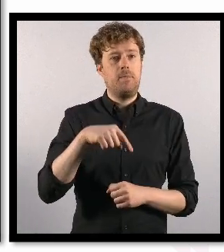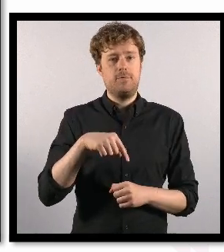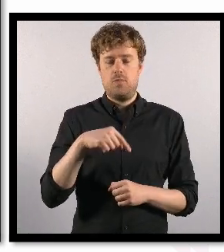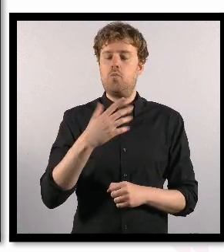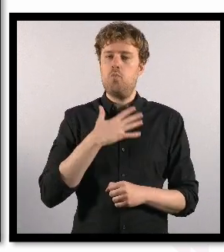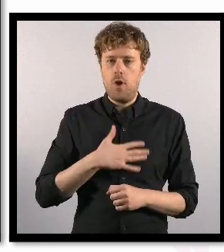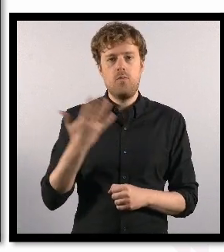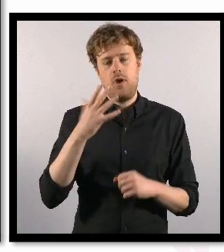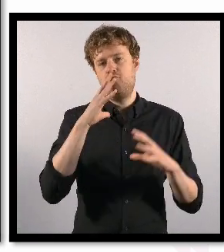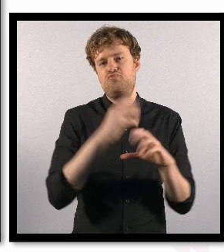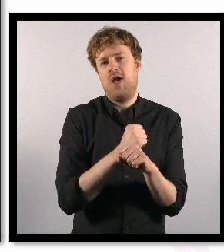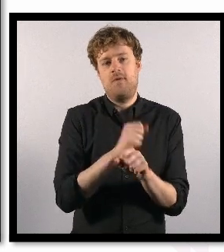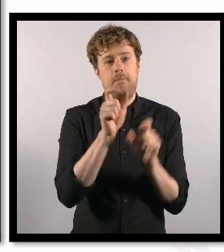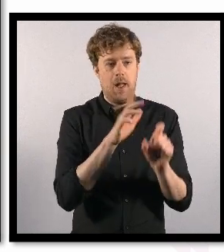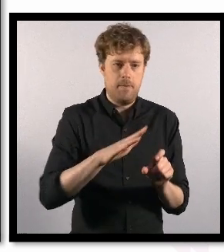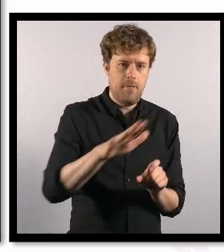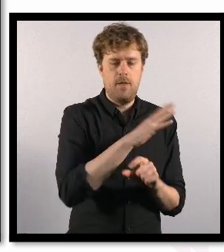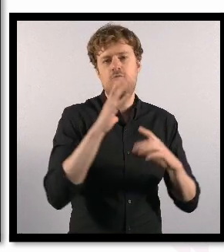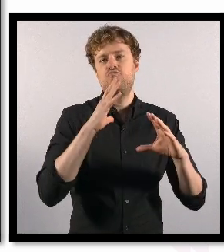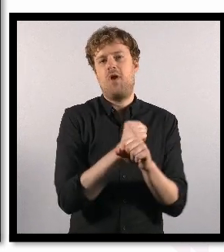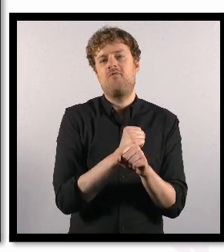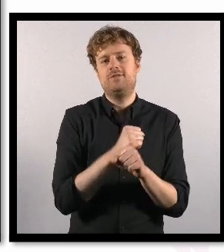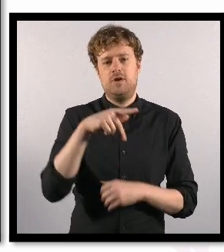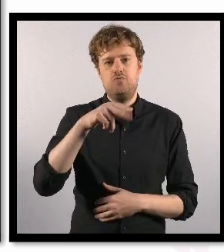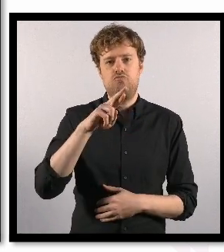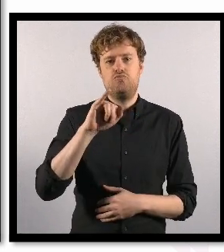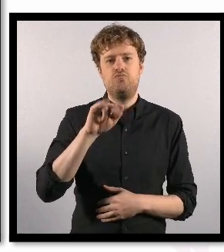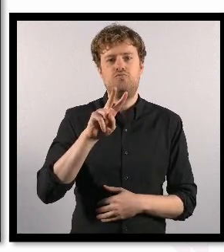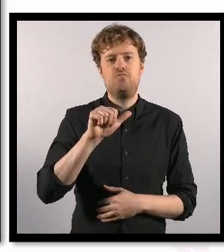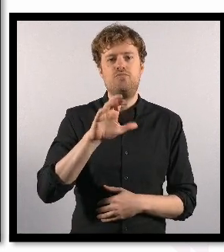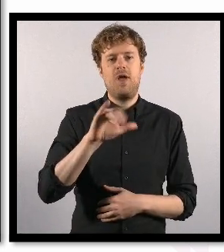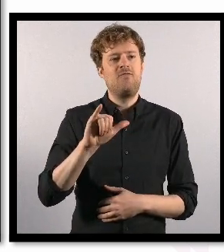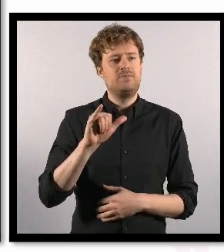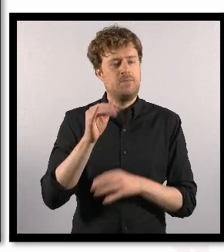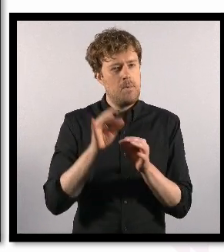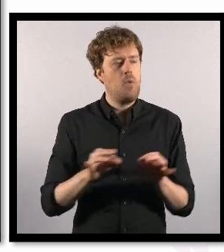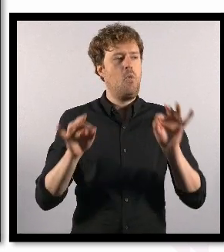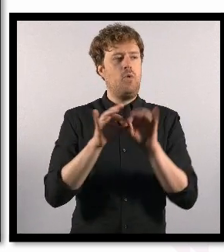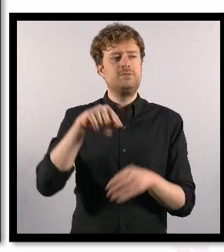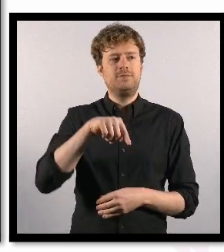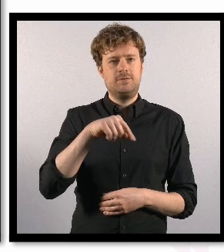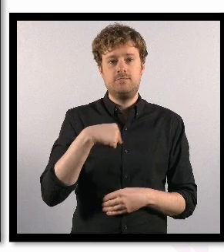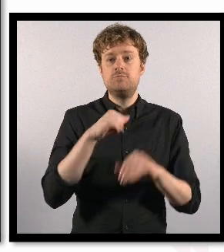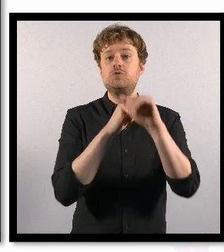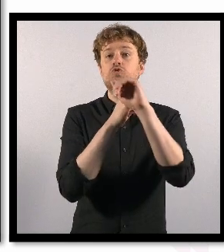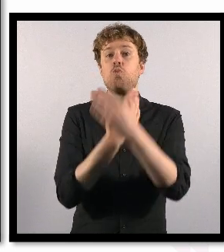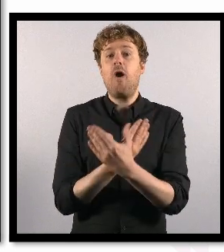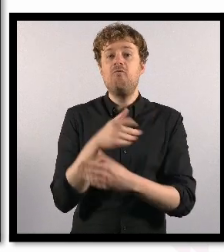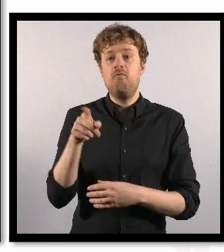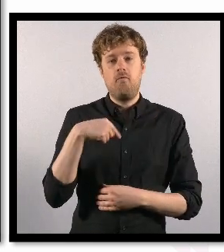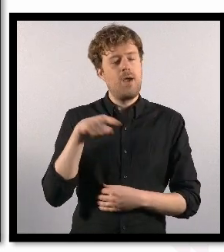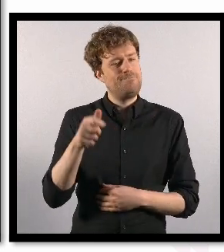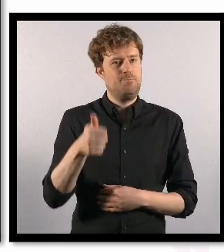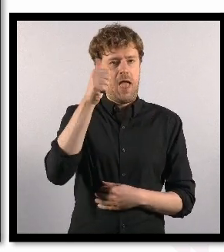performance standpoint, Swift has a very low memory footprint that keeps the system resource usage down. This enables us to make the most